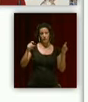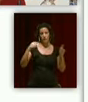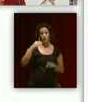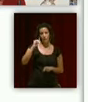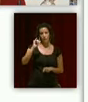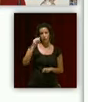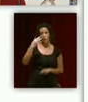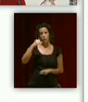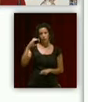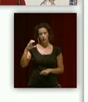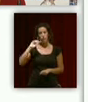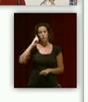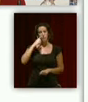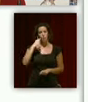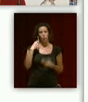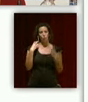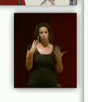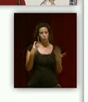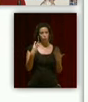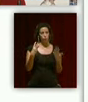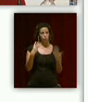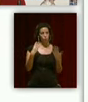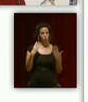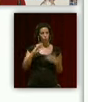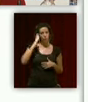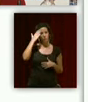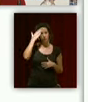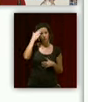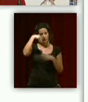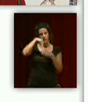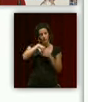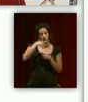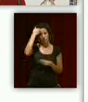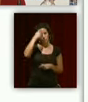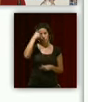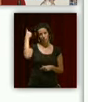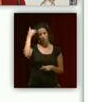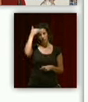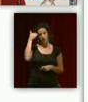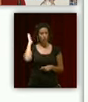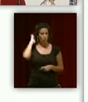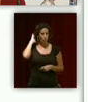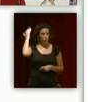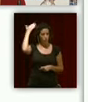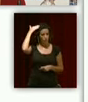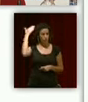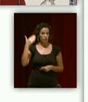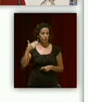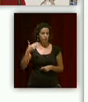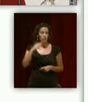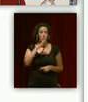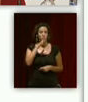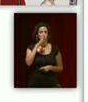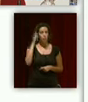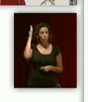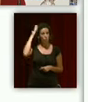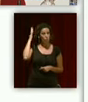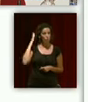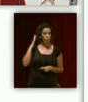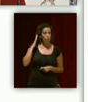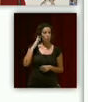a biometric intensity measure machine, and also other EEG channels, 8